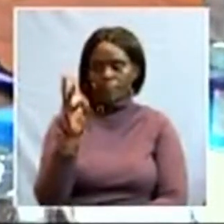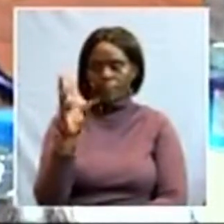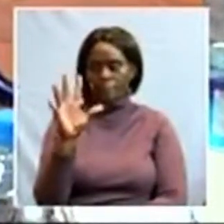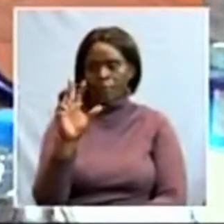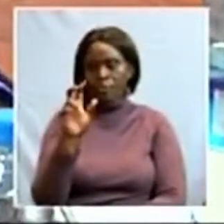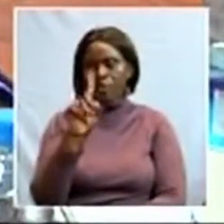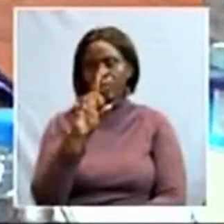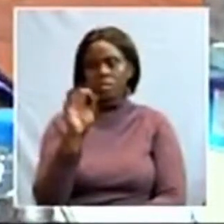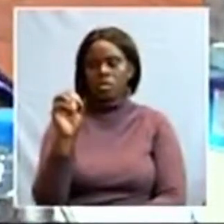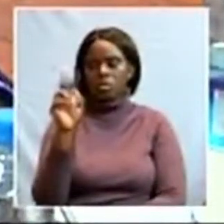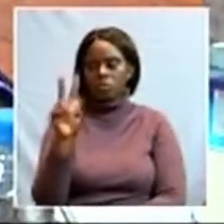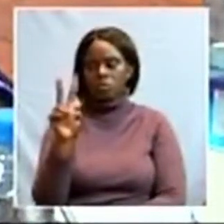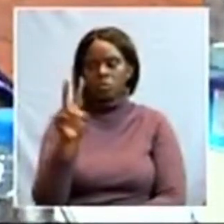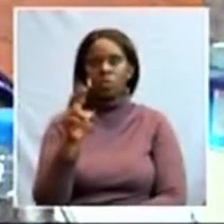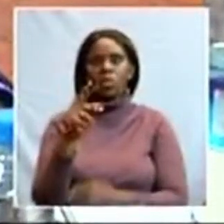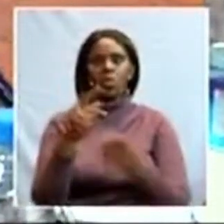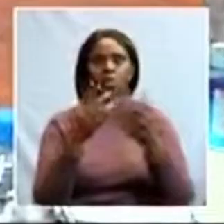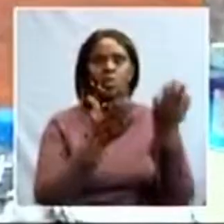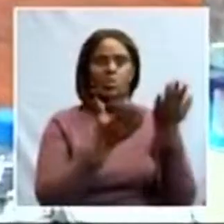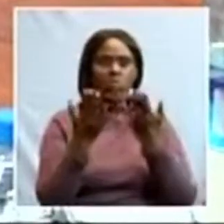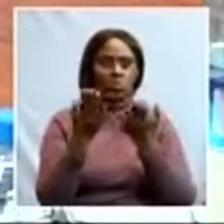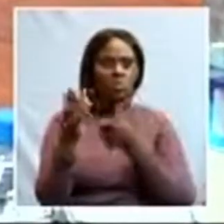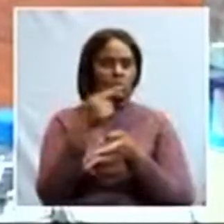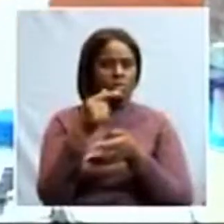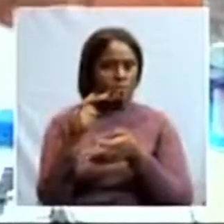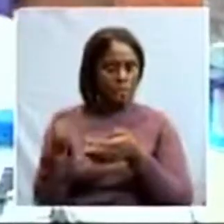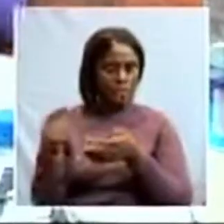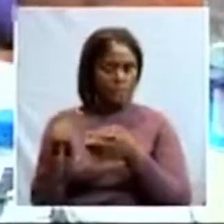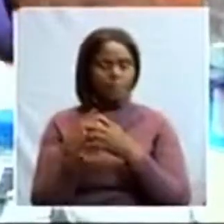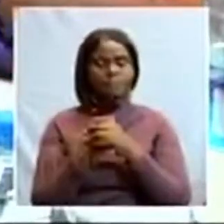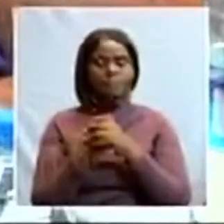365,102 to various suppliers of goods and services.